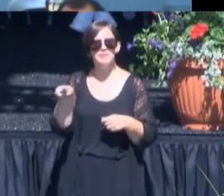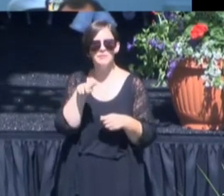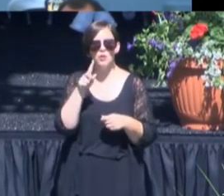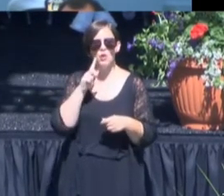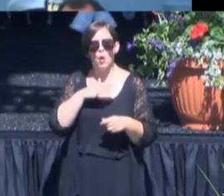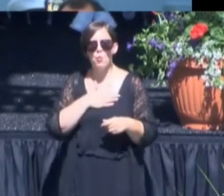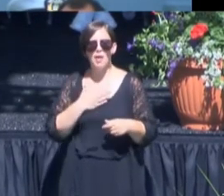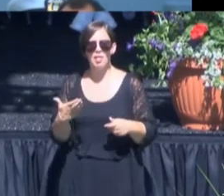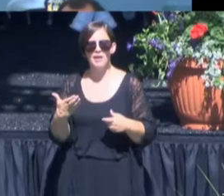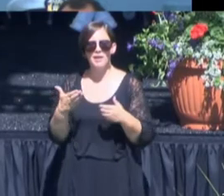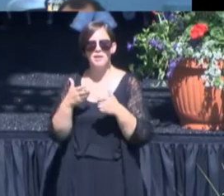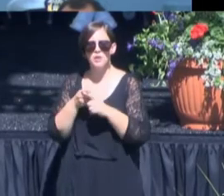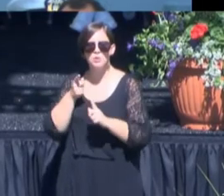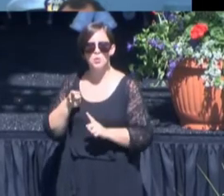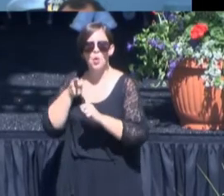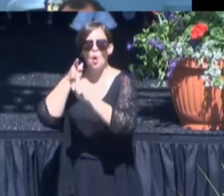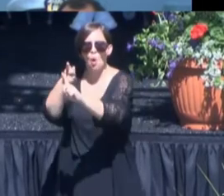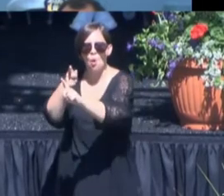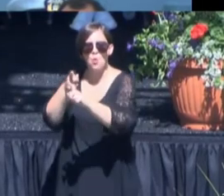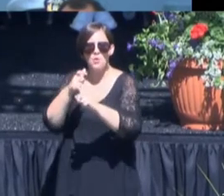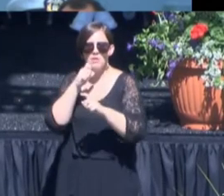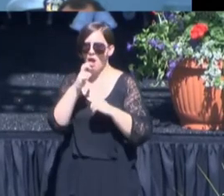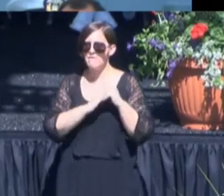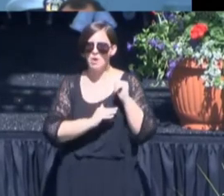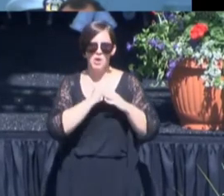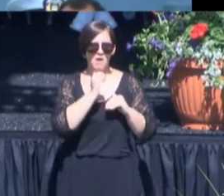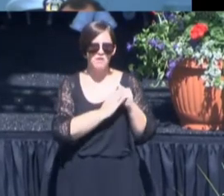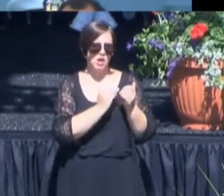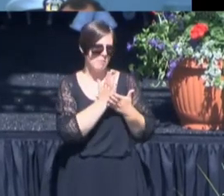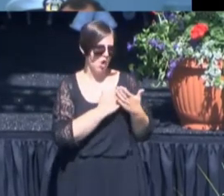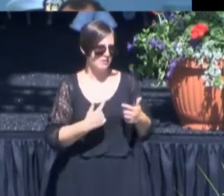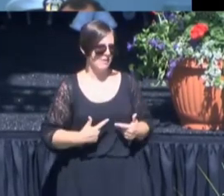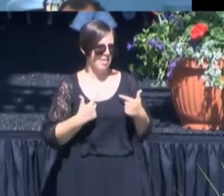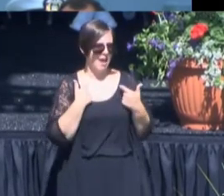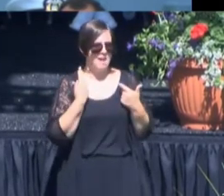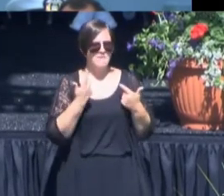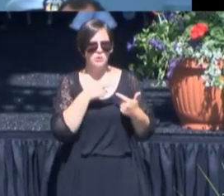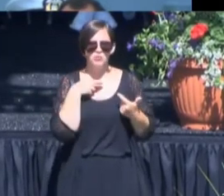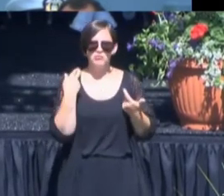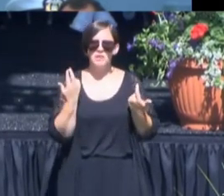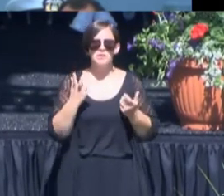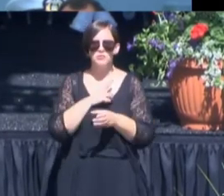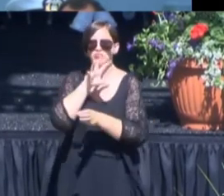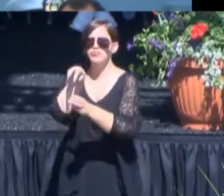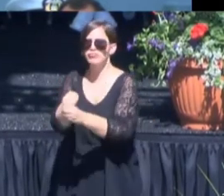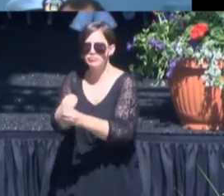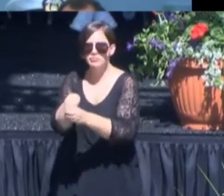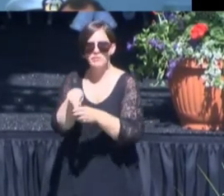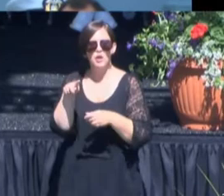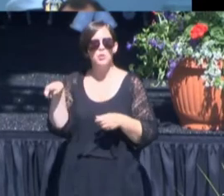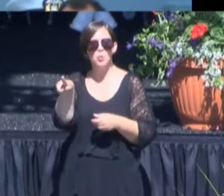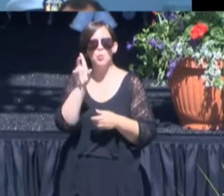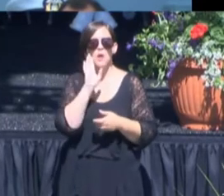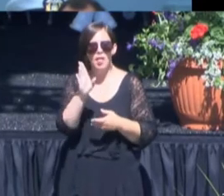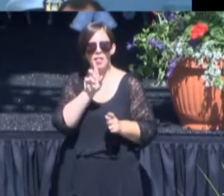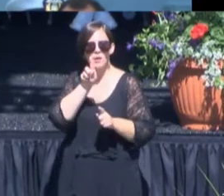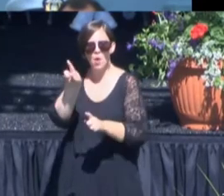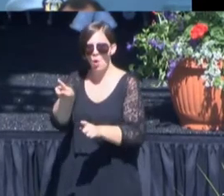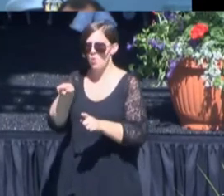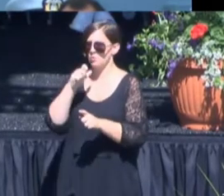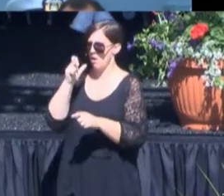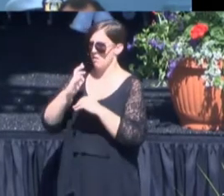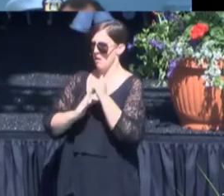to go far from the comfort and well-lit avenues of life. And you're going to do that as leaders. You're going to go into